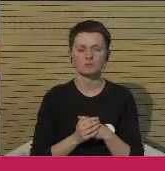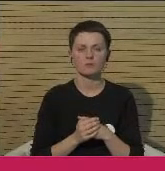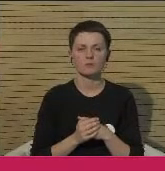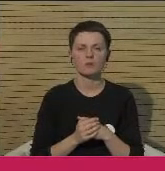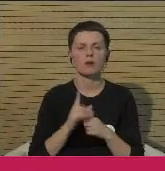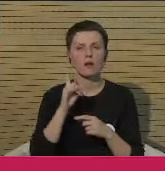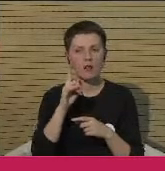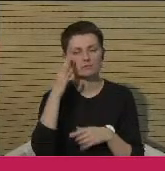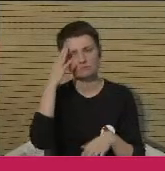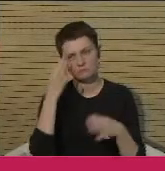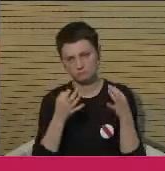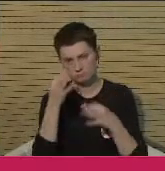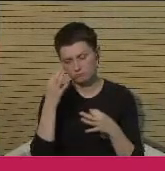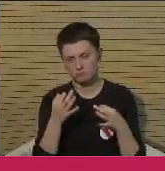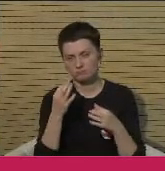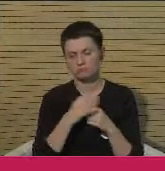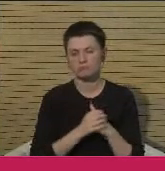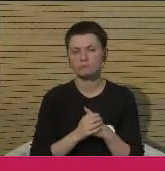change of situation in Belarus.